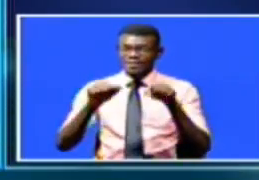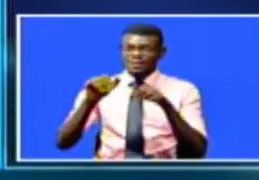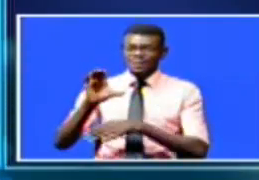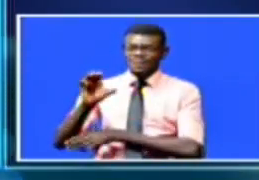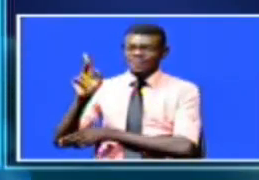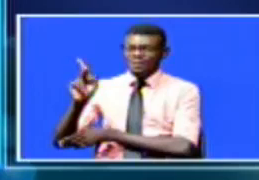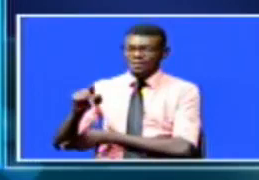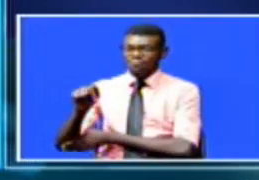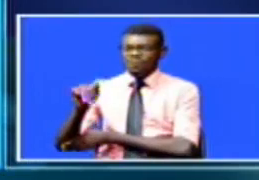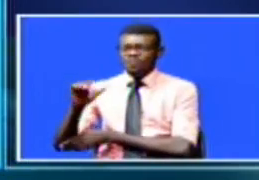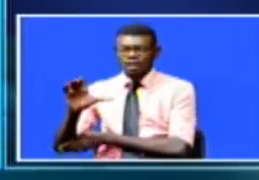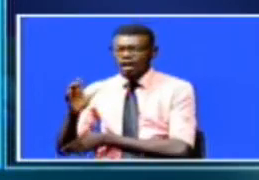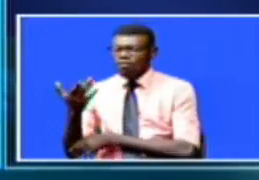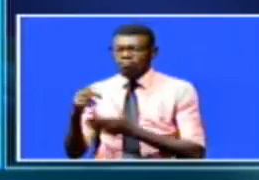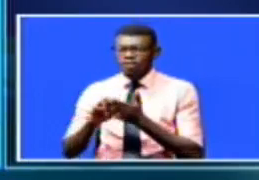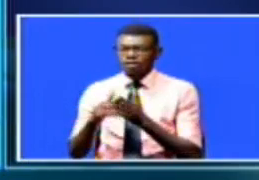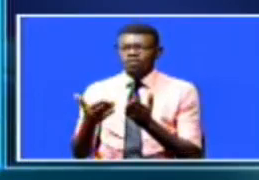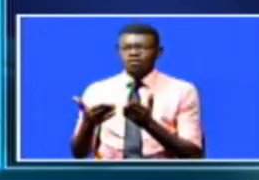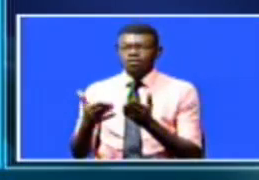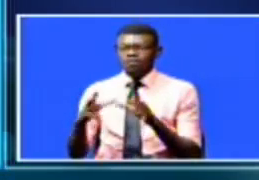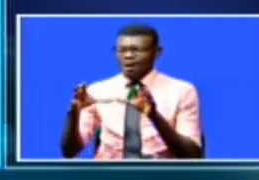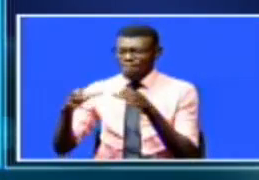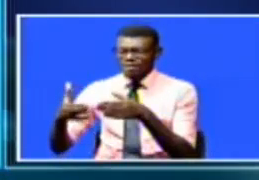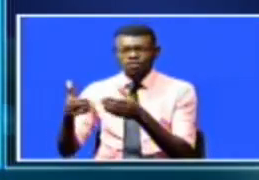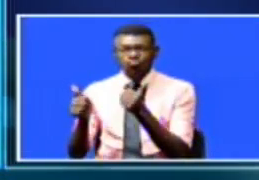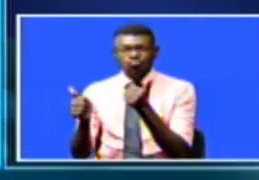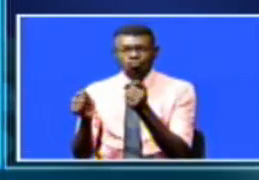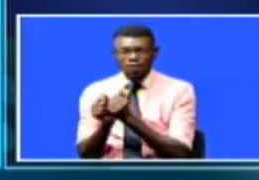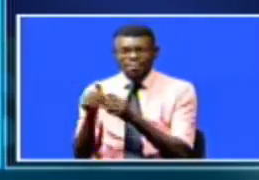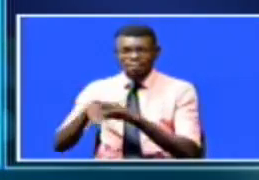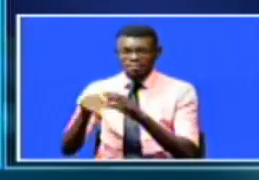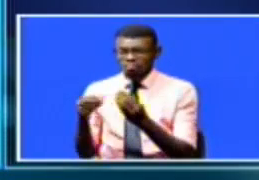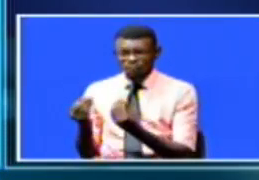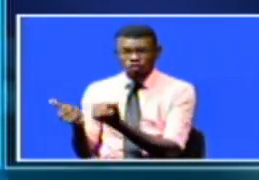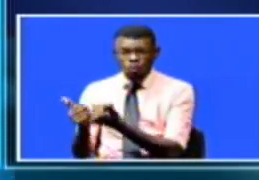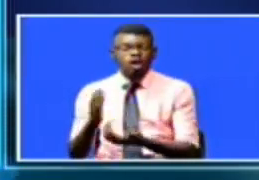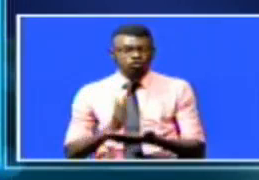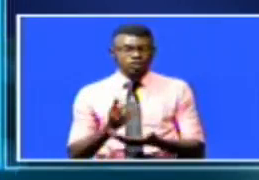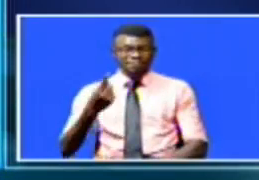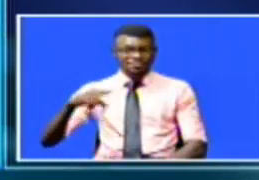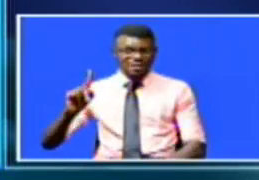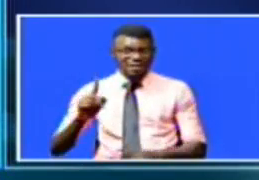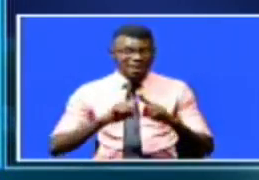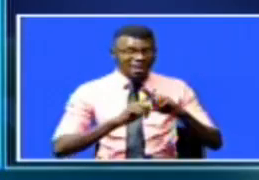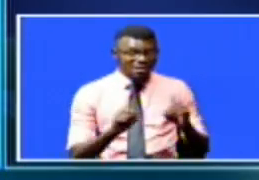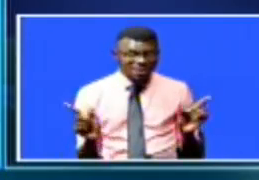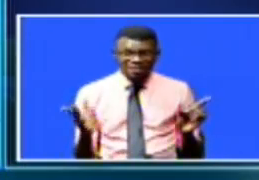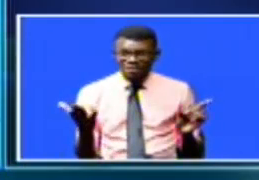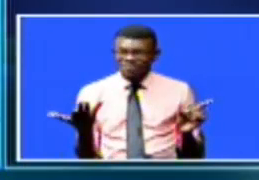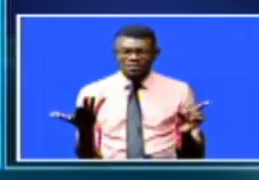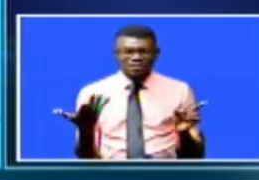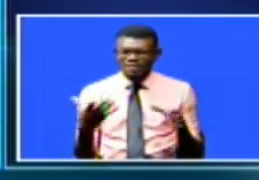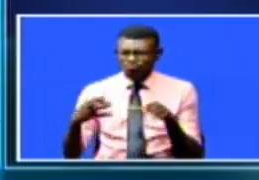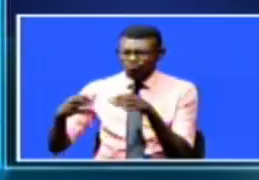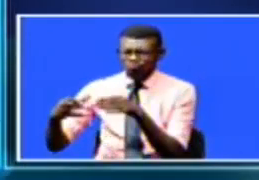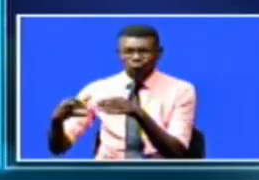goes to the minority party or yes. coalition of parties? Yes, yes, indeed. That is correct. But the minority, the minority side of